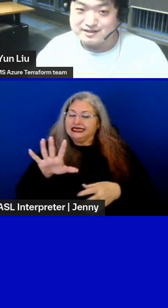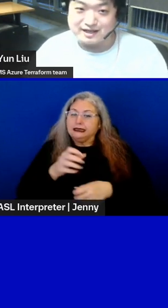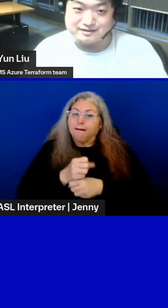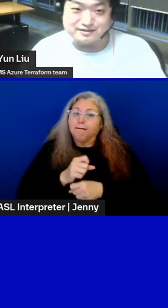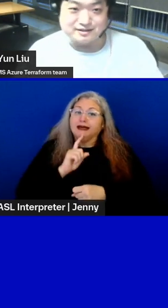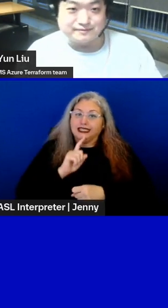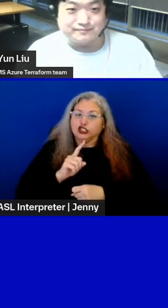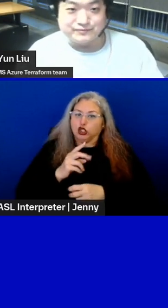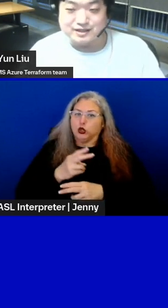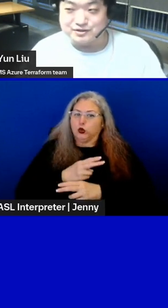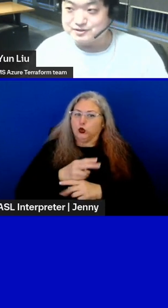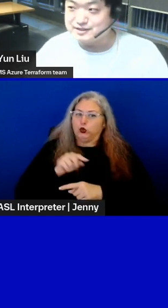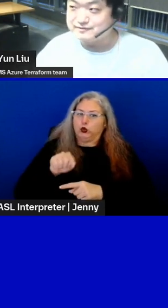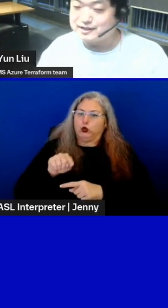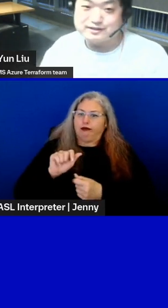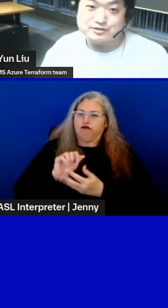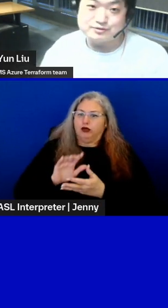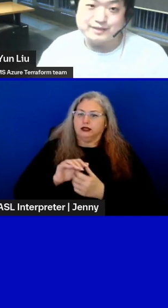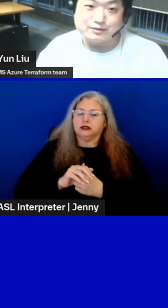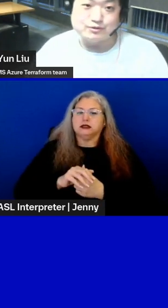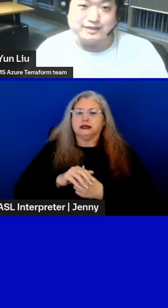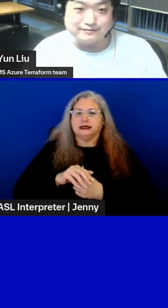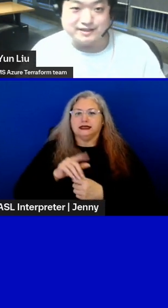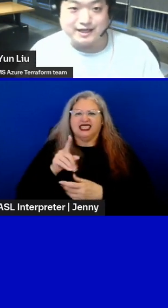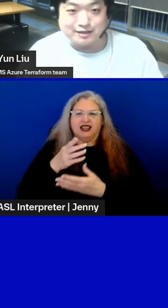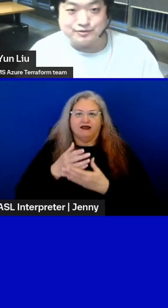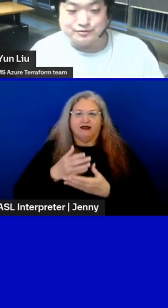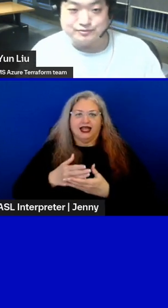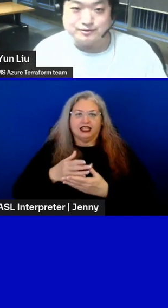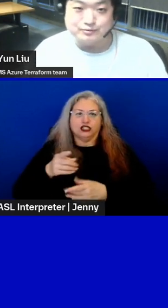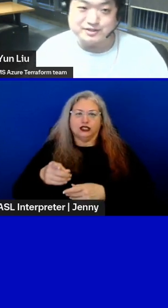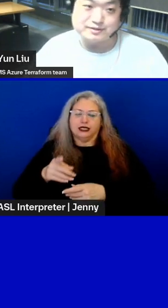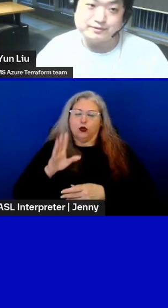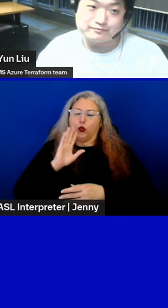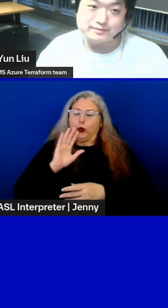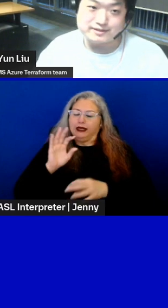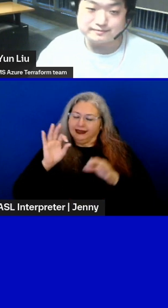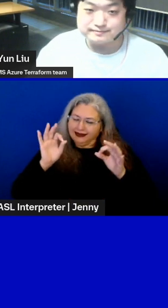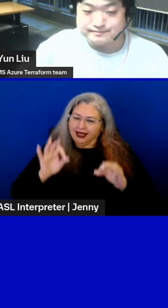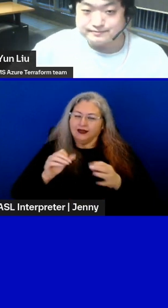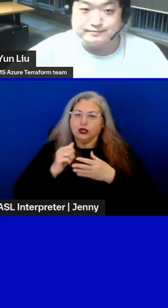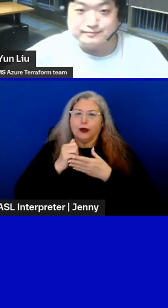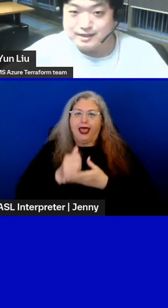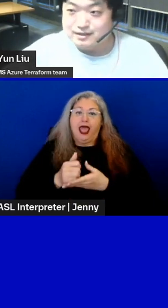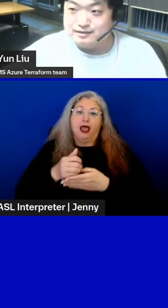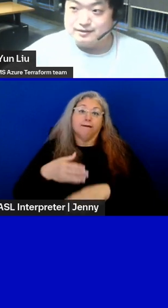this and use this validation loopback will definitely help you with the performance.